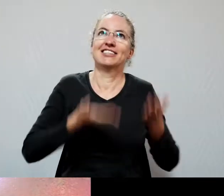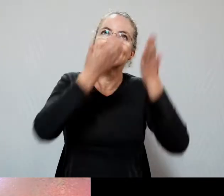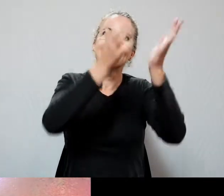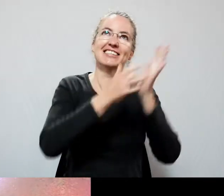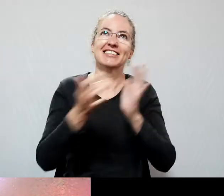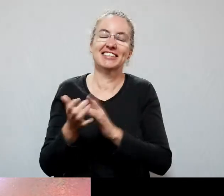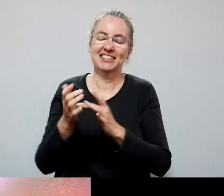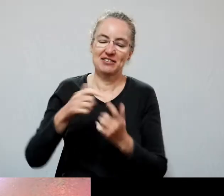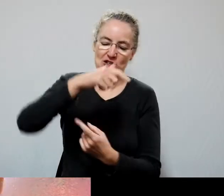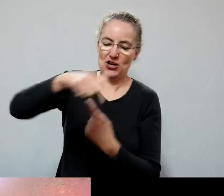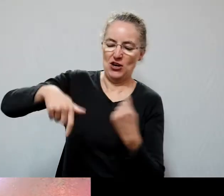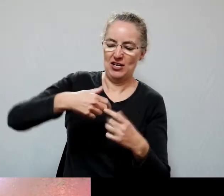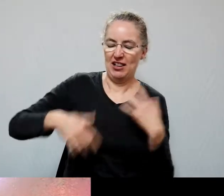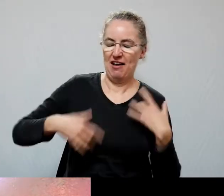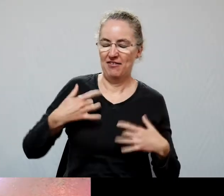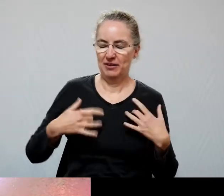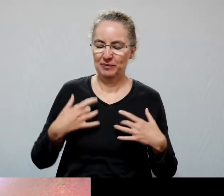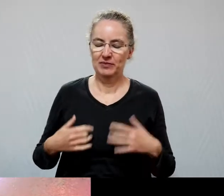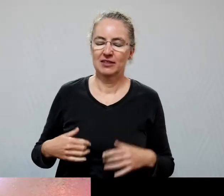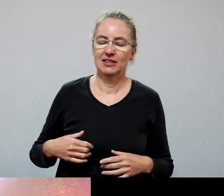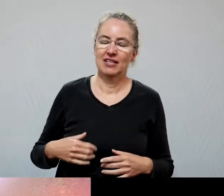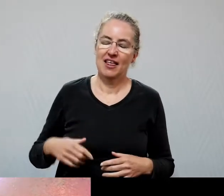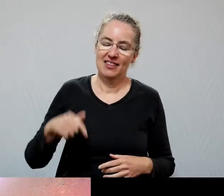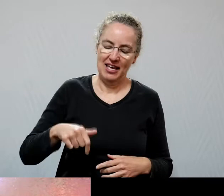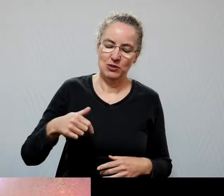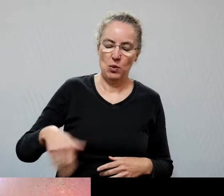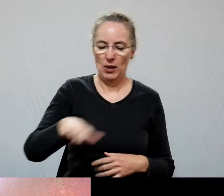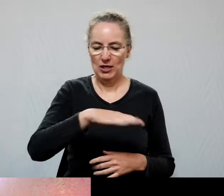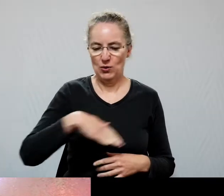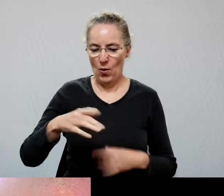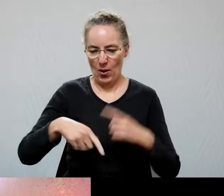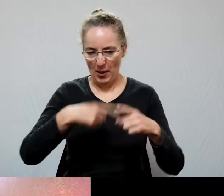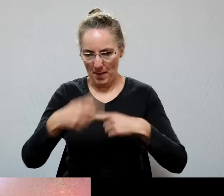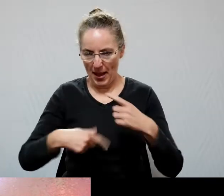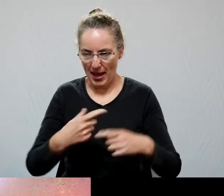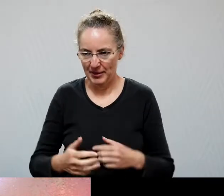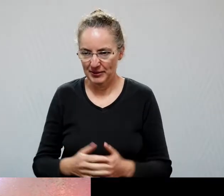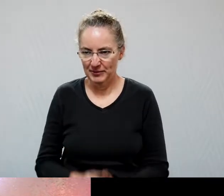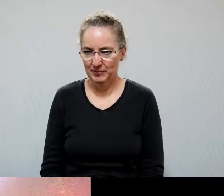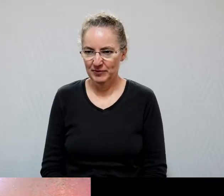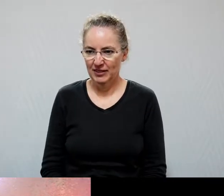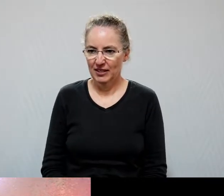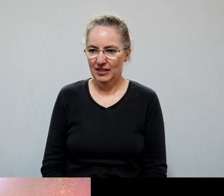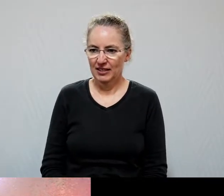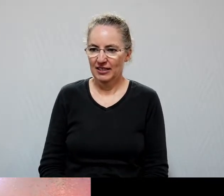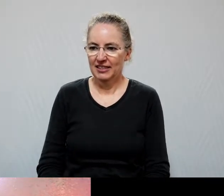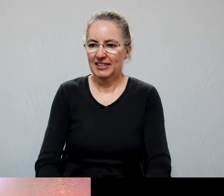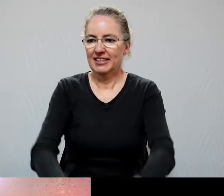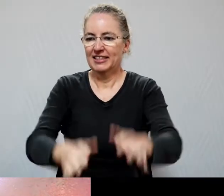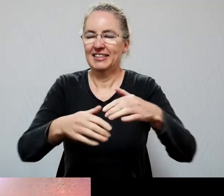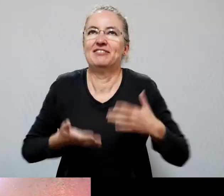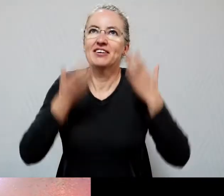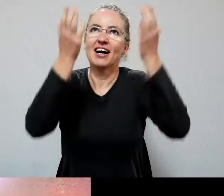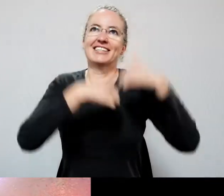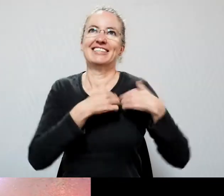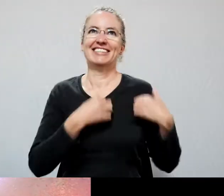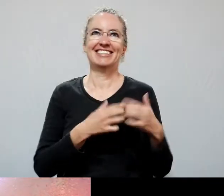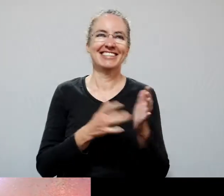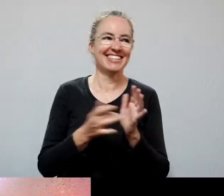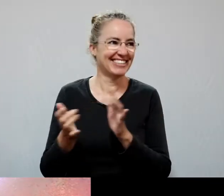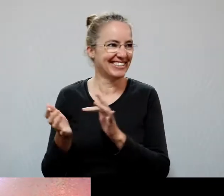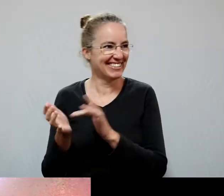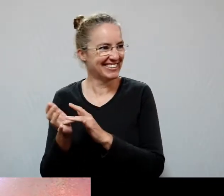He will turn your life around, and that's what it's all about. Here we go! Give your heart